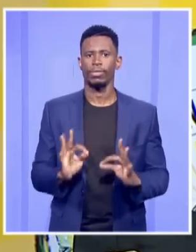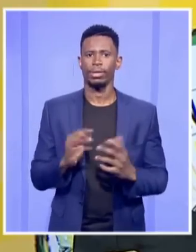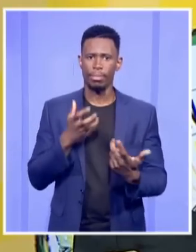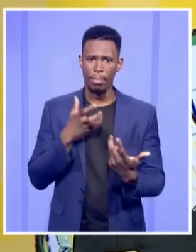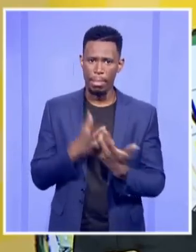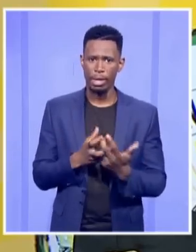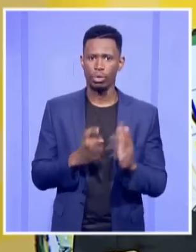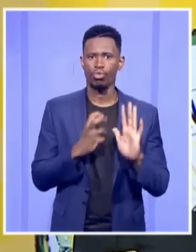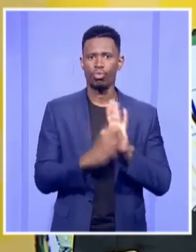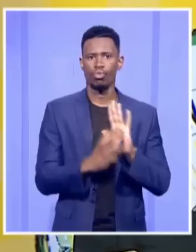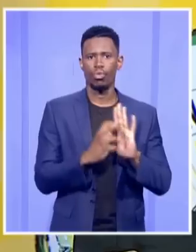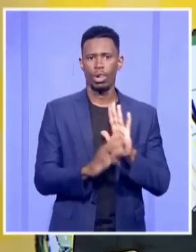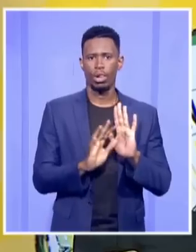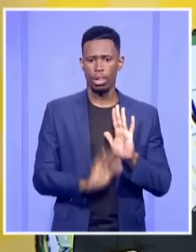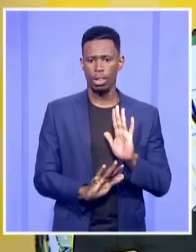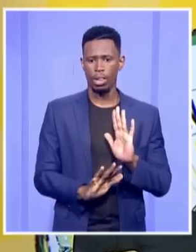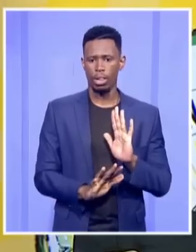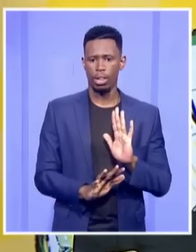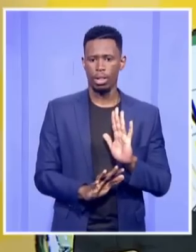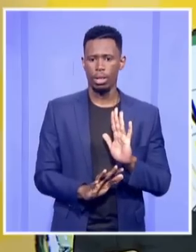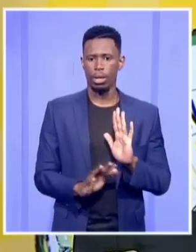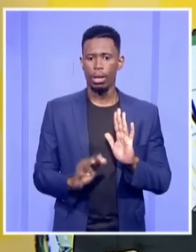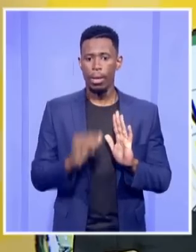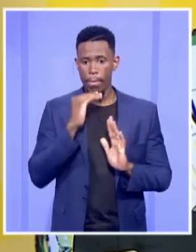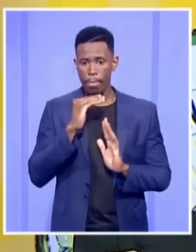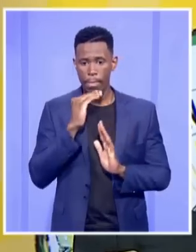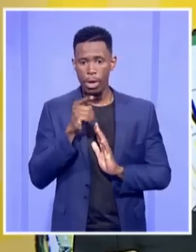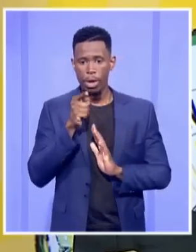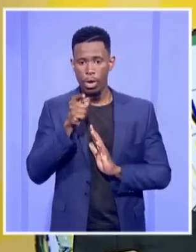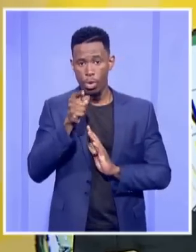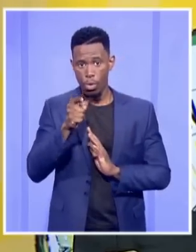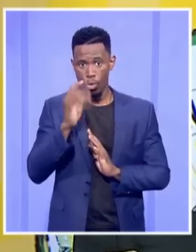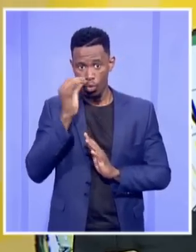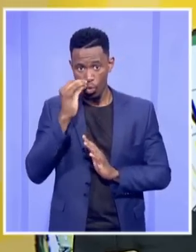it deals with the media, I'm sure it will have to mean friendly.